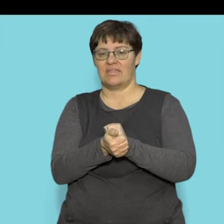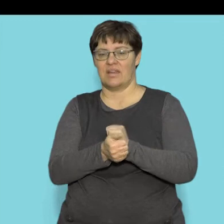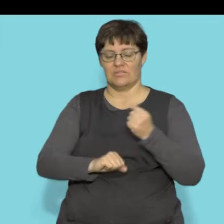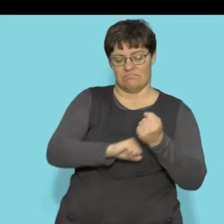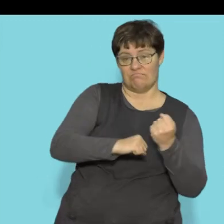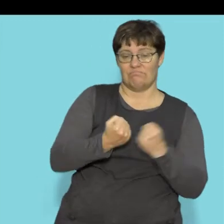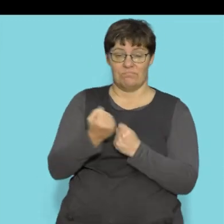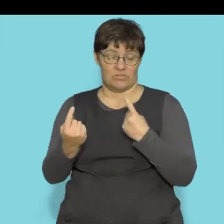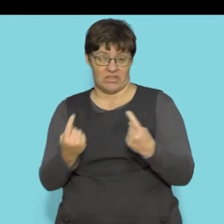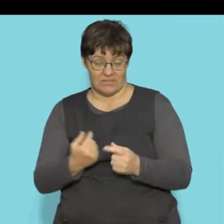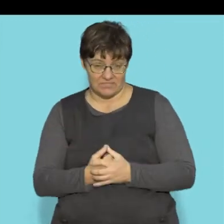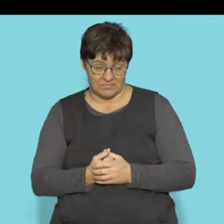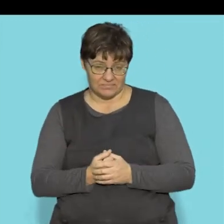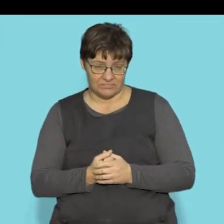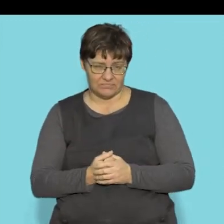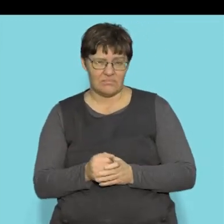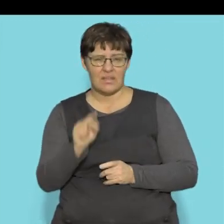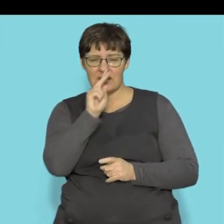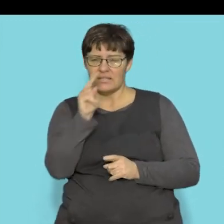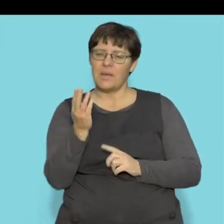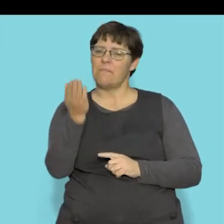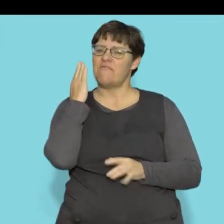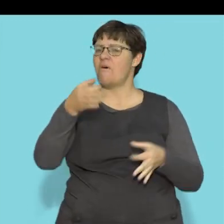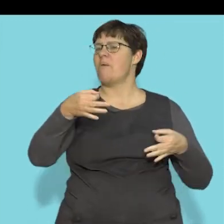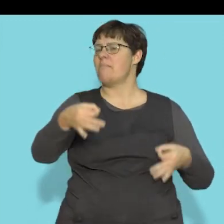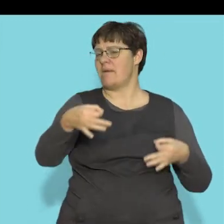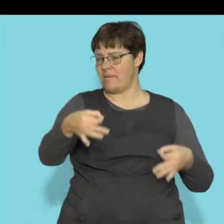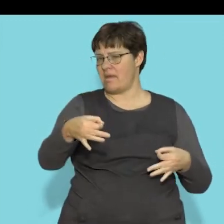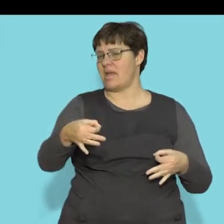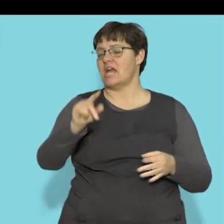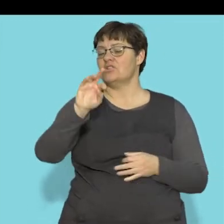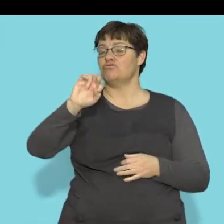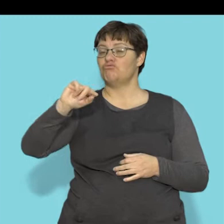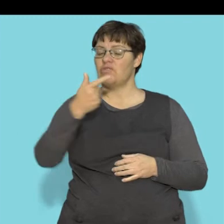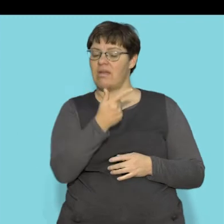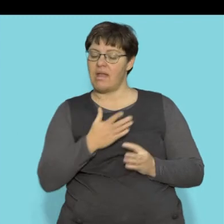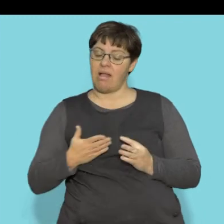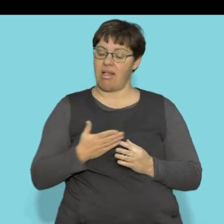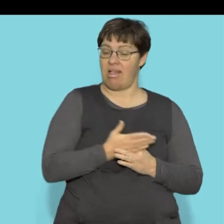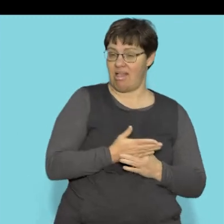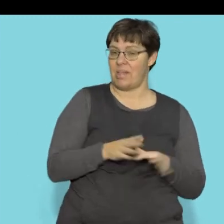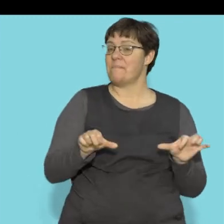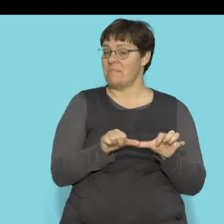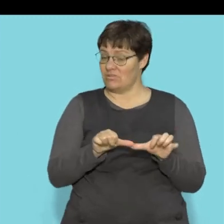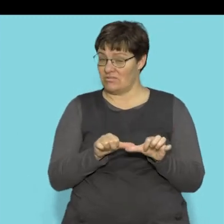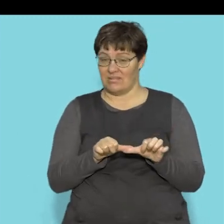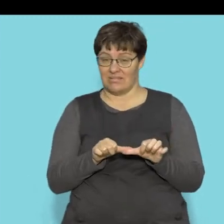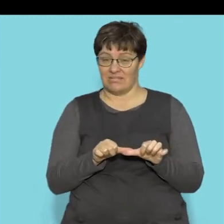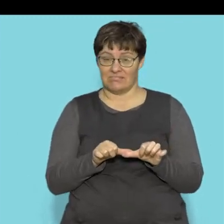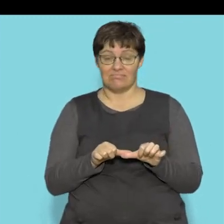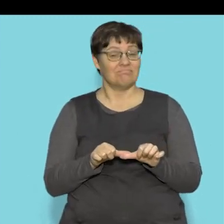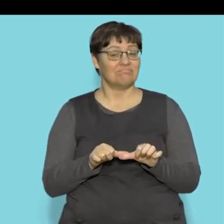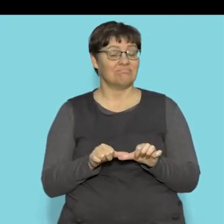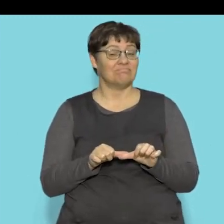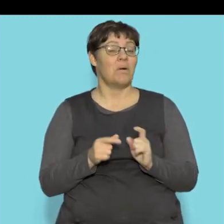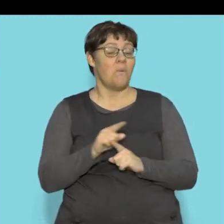other. It is fairly common, if you look at certain past papers, that trigonometry sneaks its way into measurement, especially